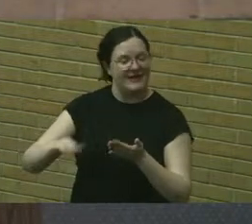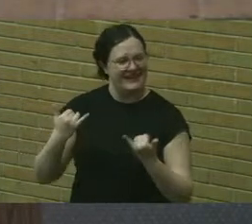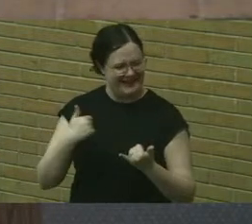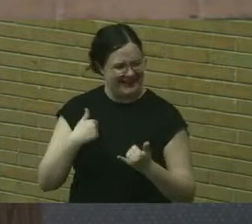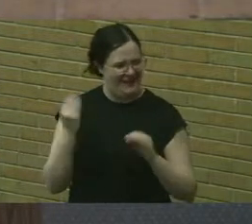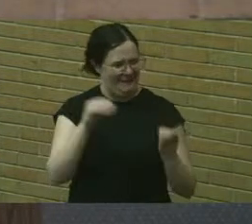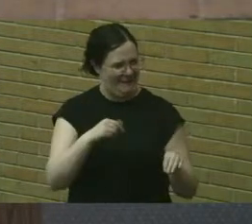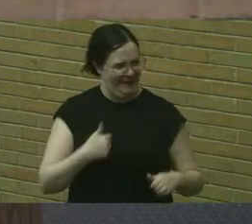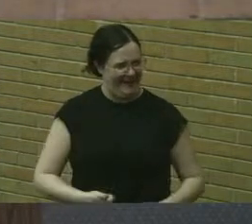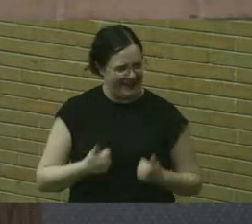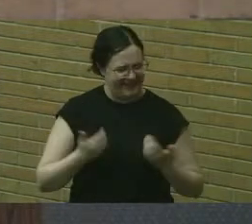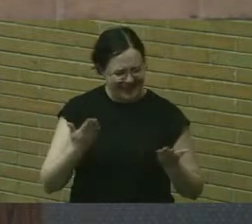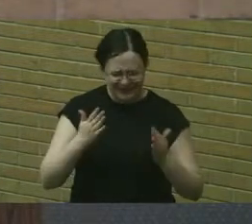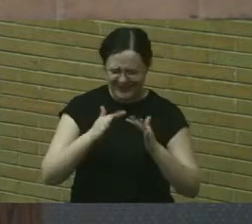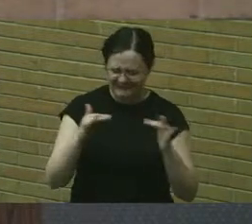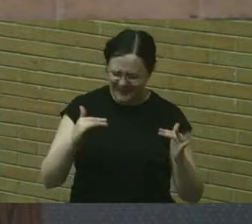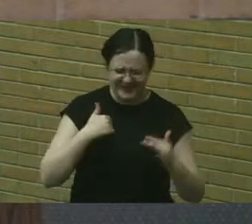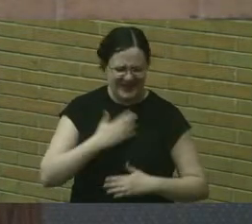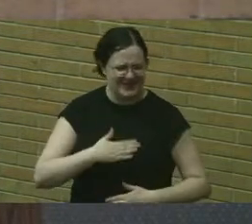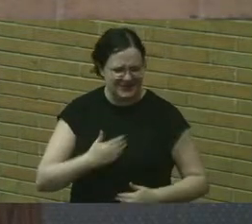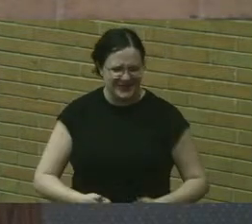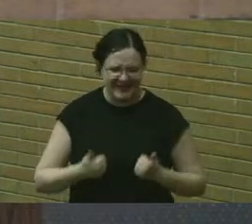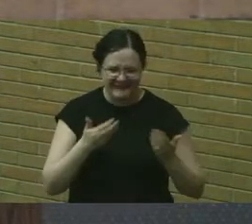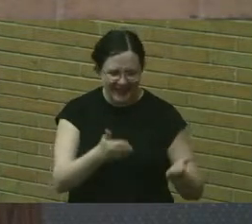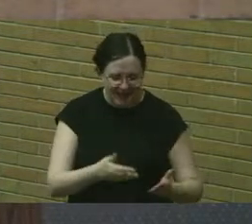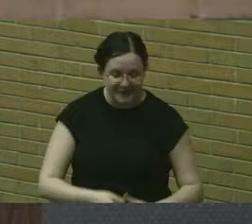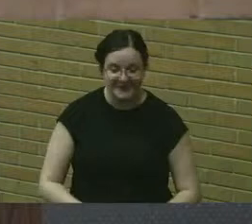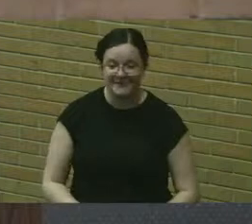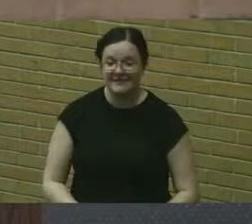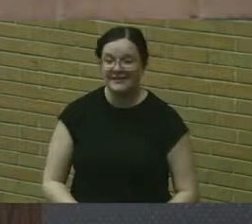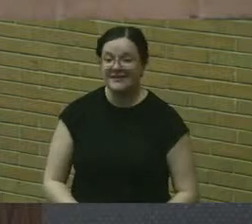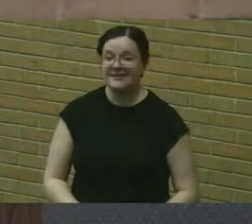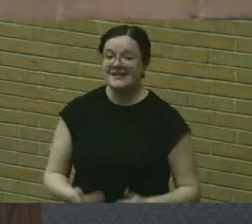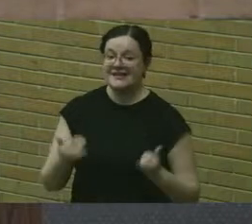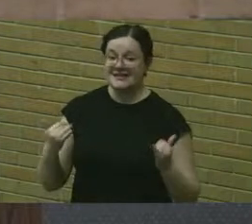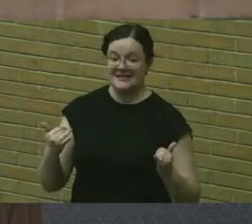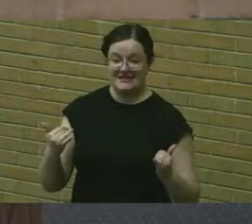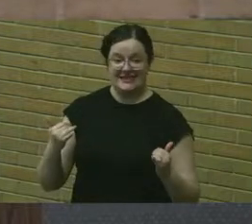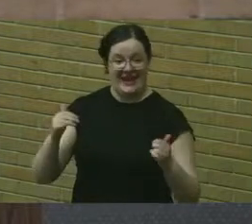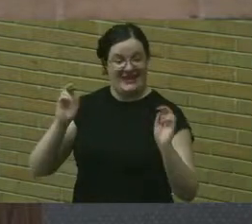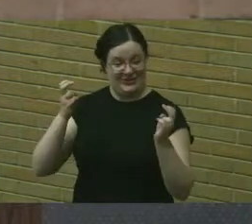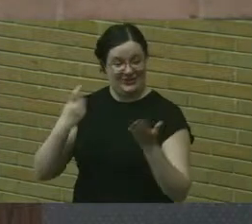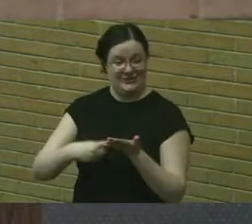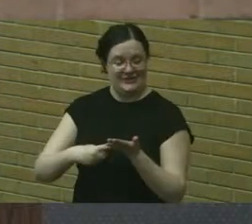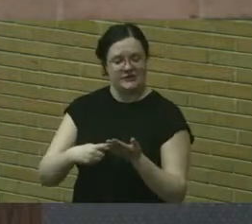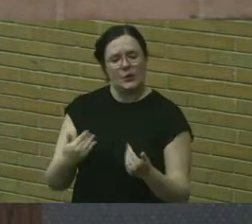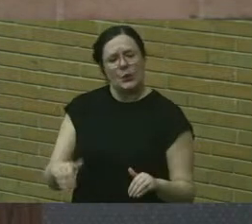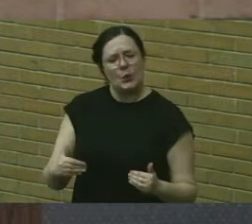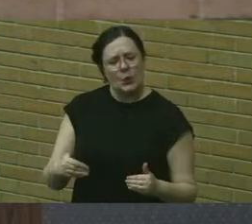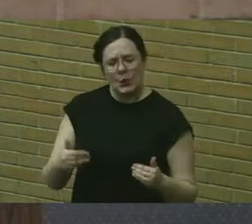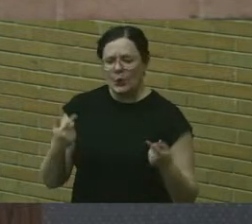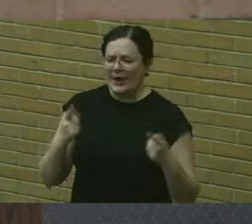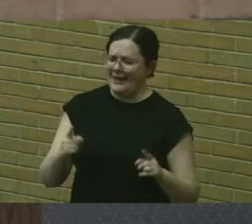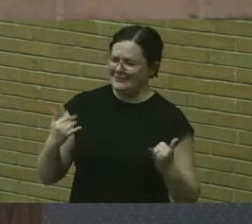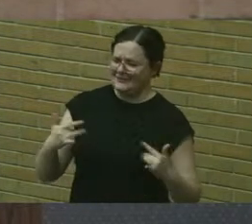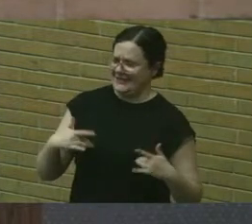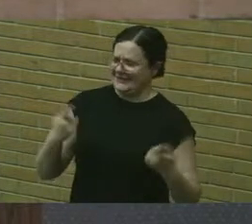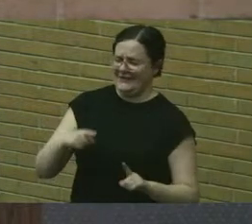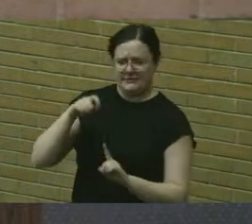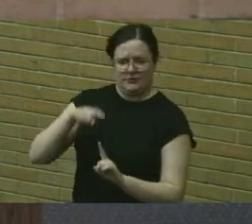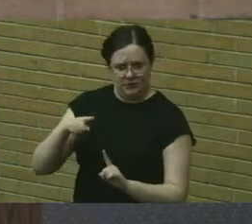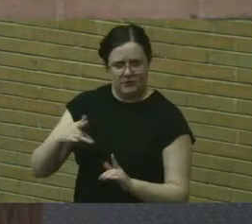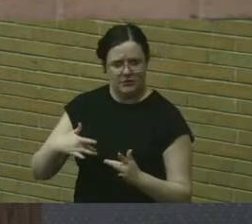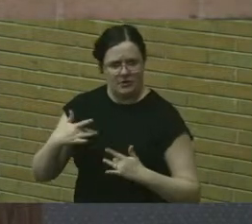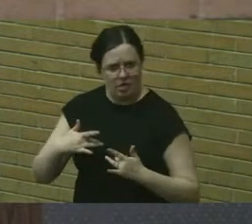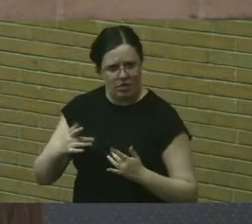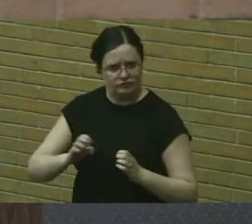day. The issues that we're hearing today, there's a lot of emotional triggers based on today's events. Those weren't always the same